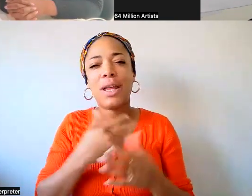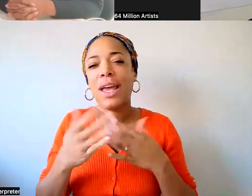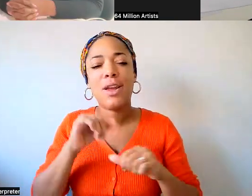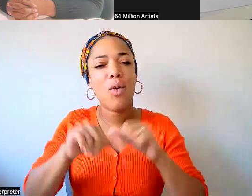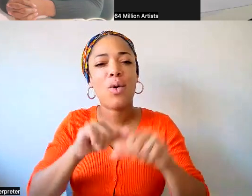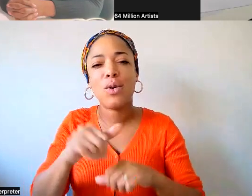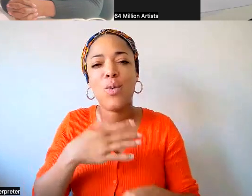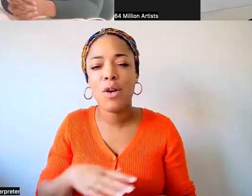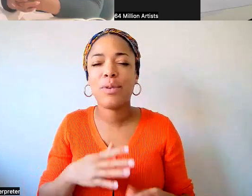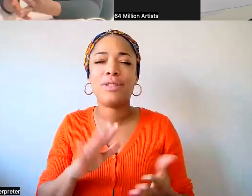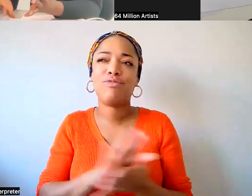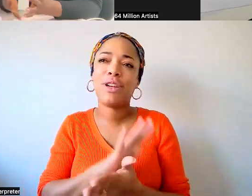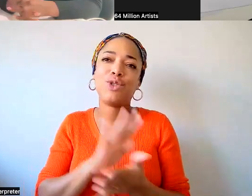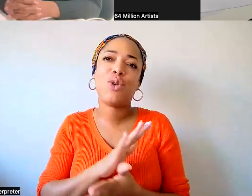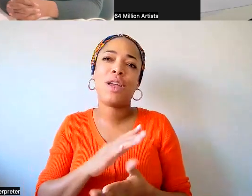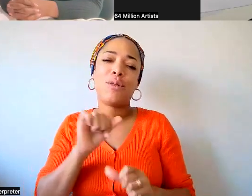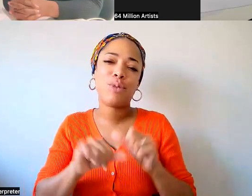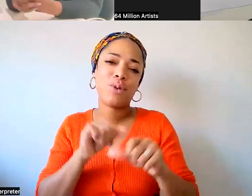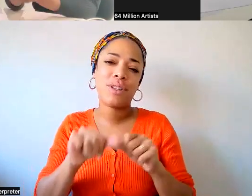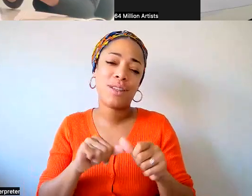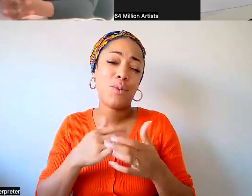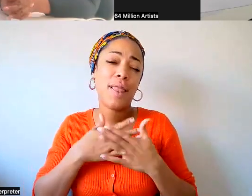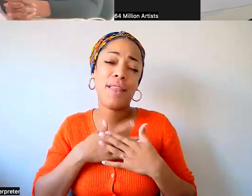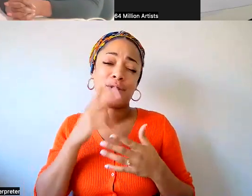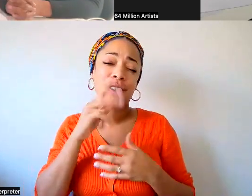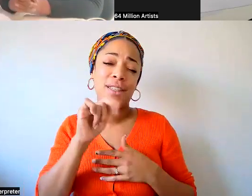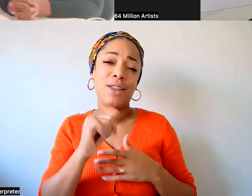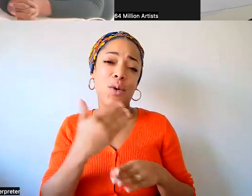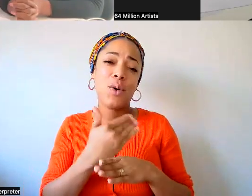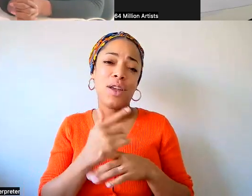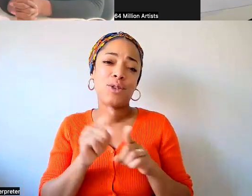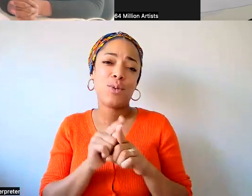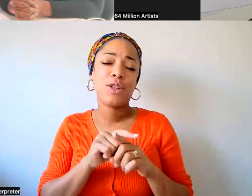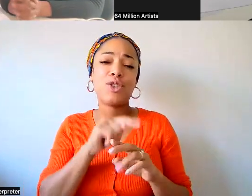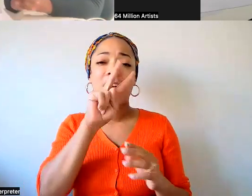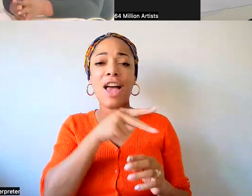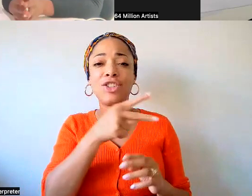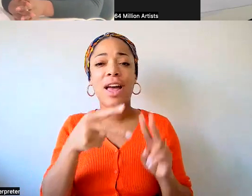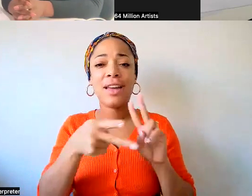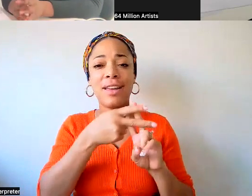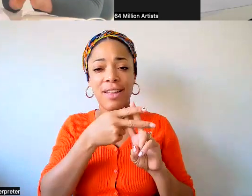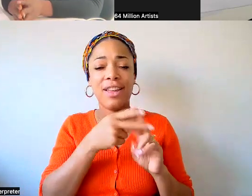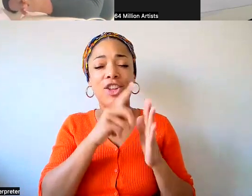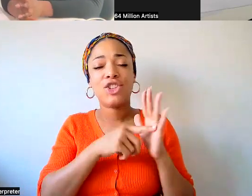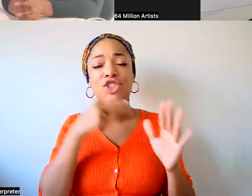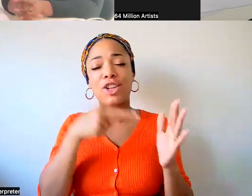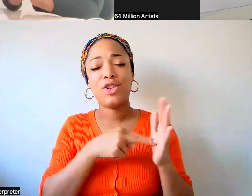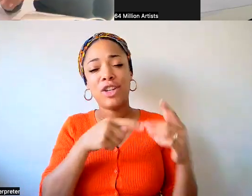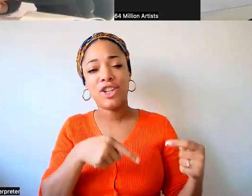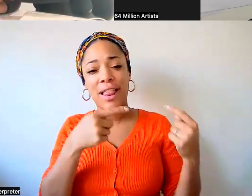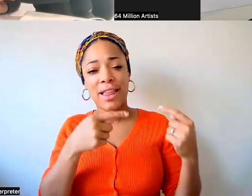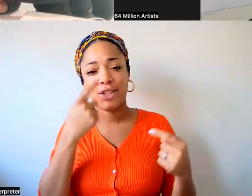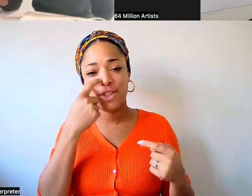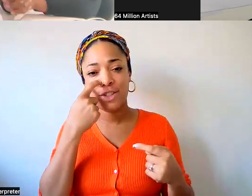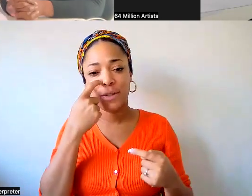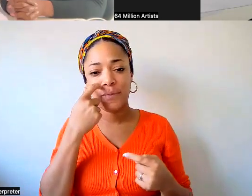the process. And we would love to see your work as well if you hashtag the January Challenge on all social media. If you like to join the January Challenge, check